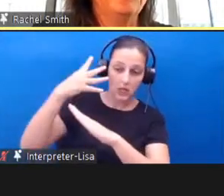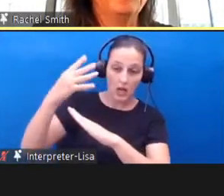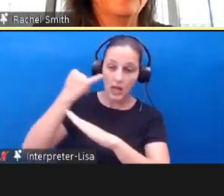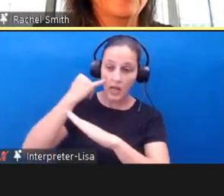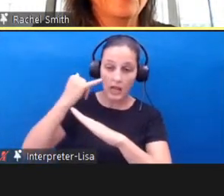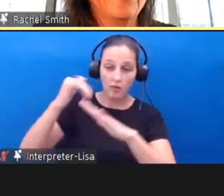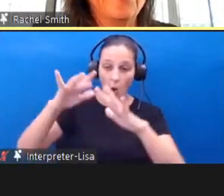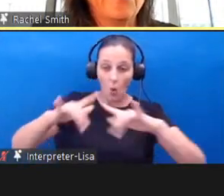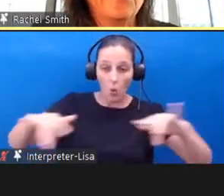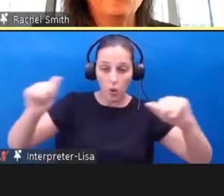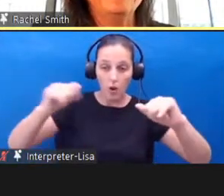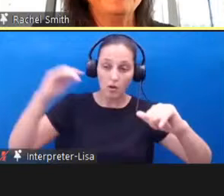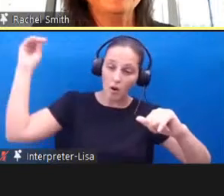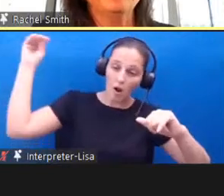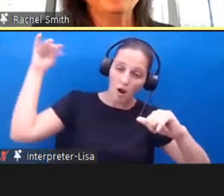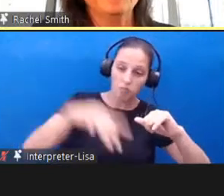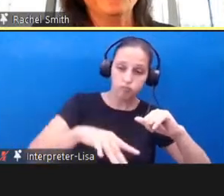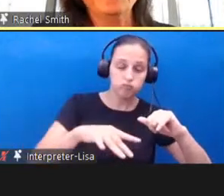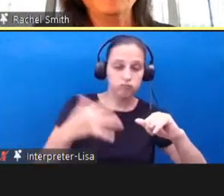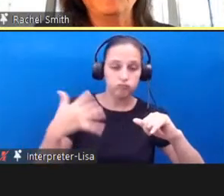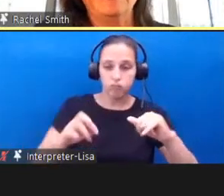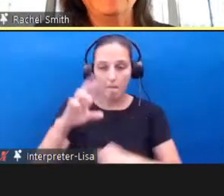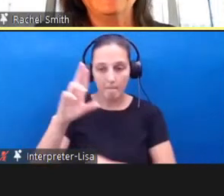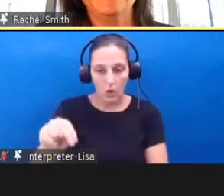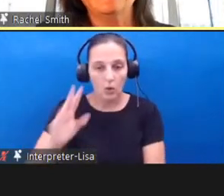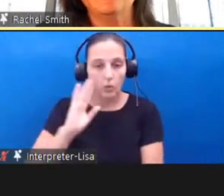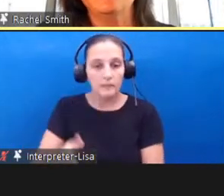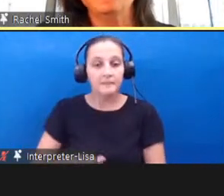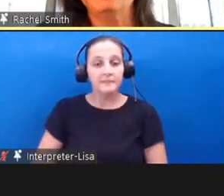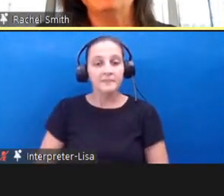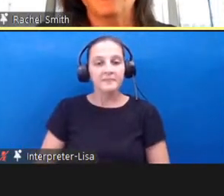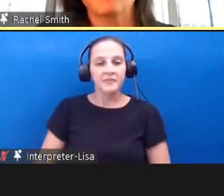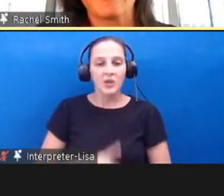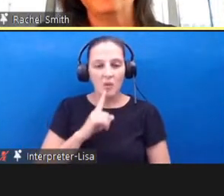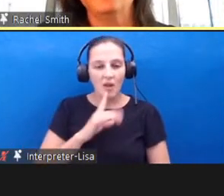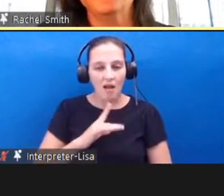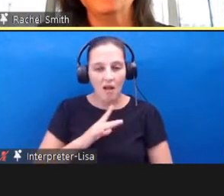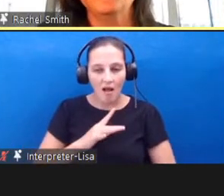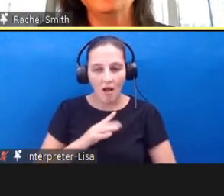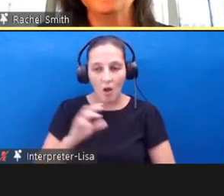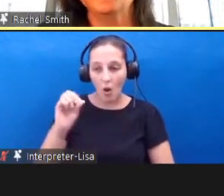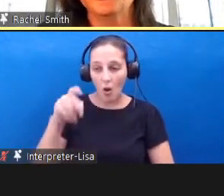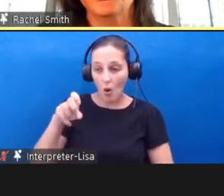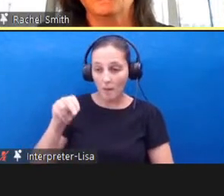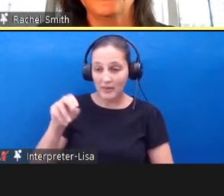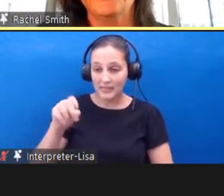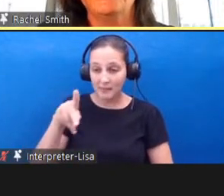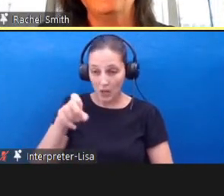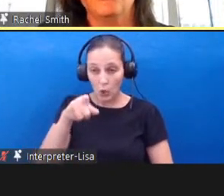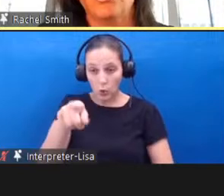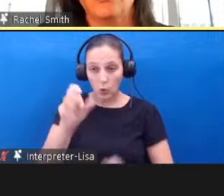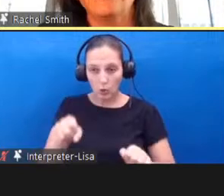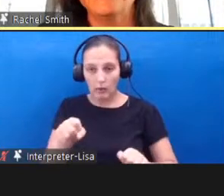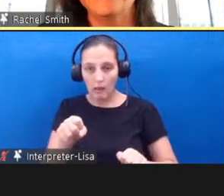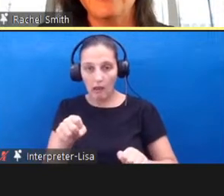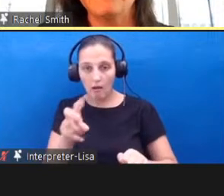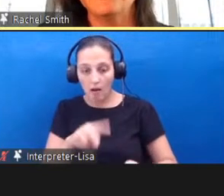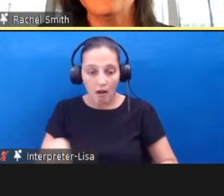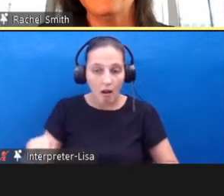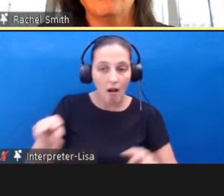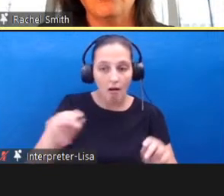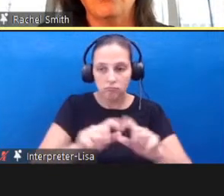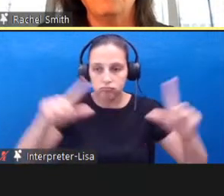field. One thing that's fun with OpenSpace is that you can fly around. You can go in,